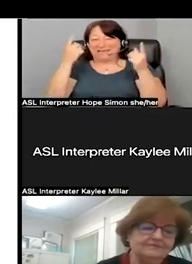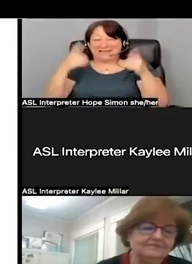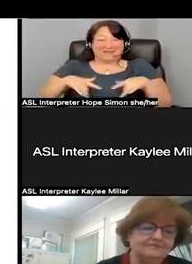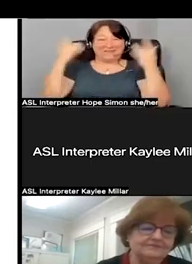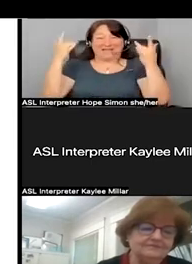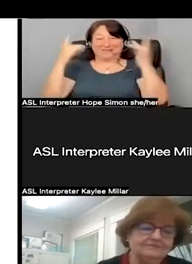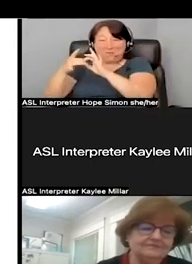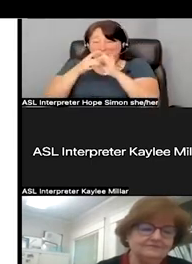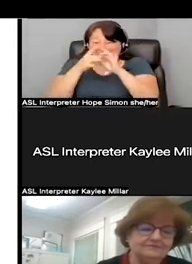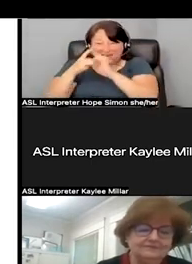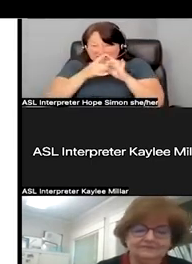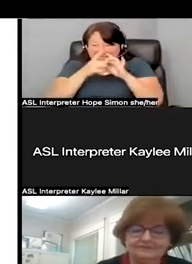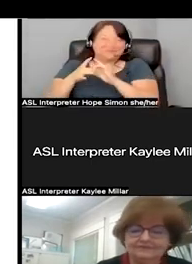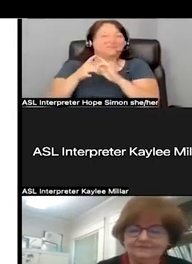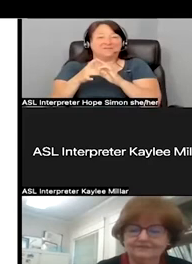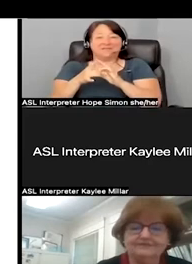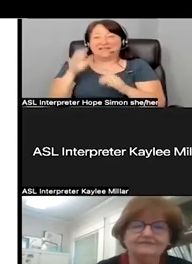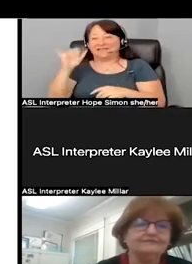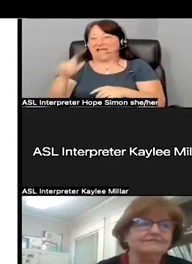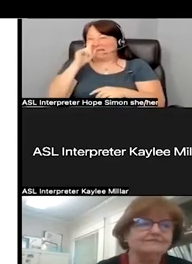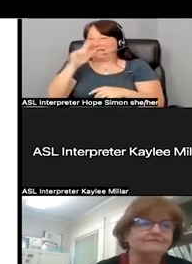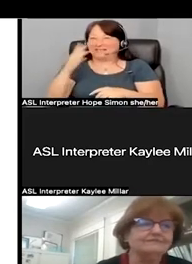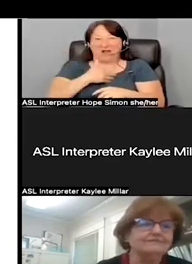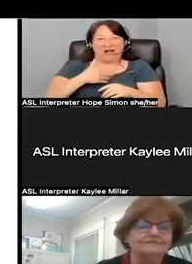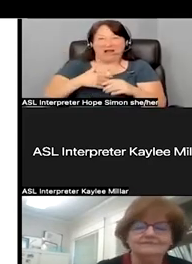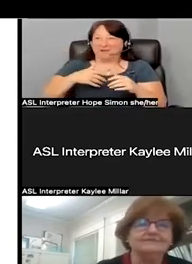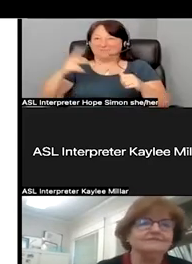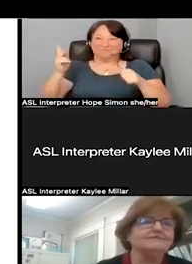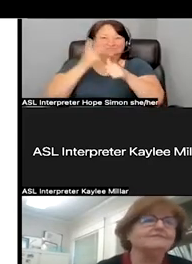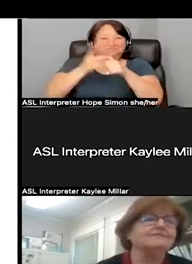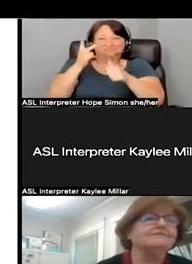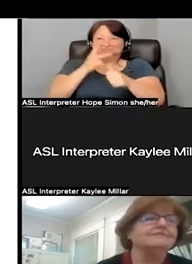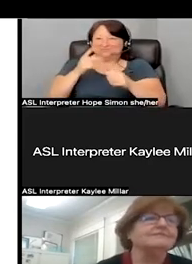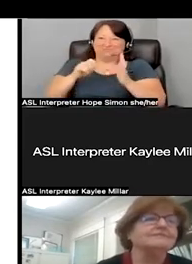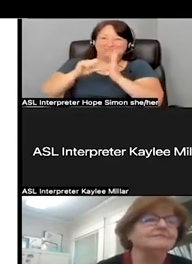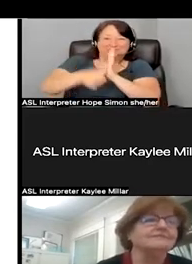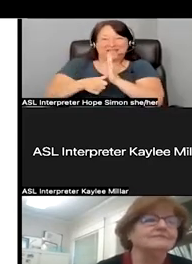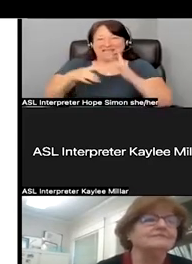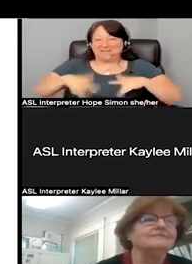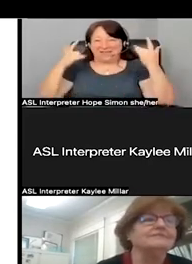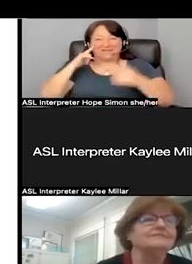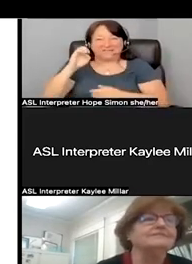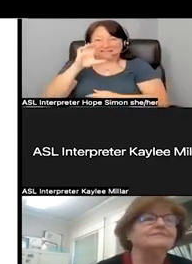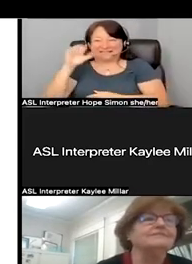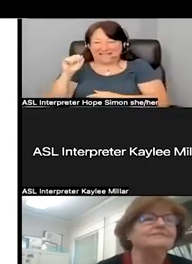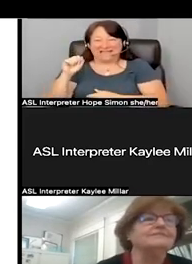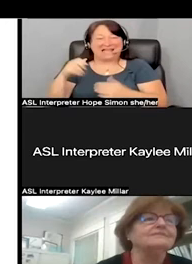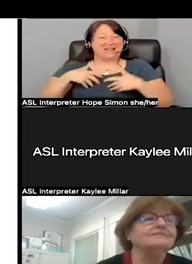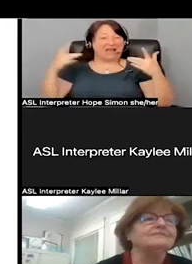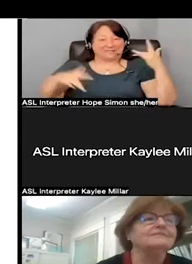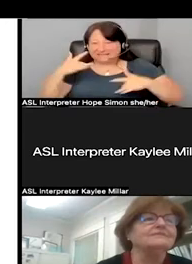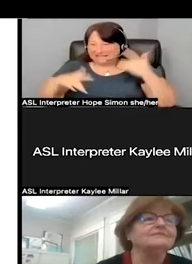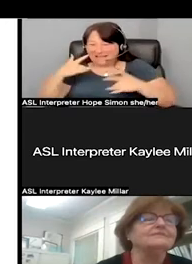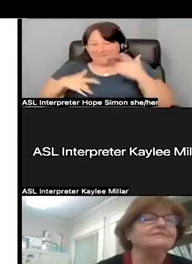And, you know, it is the flagship event of the year for ECA. And has a lot of excitement and a lot